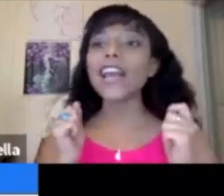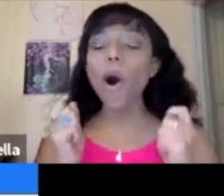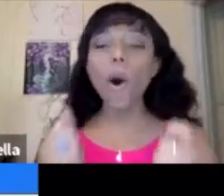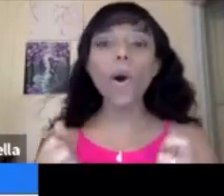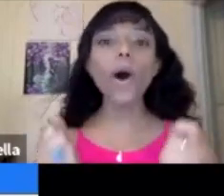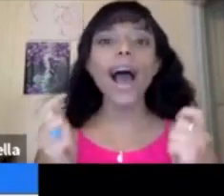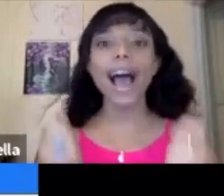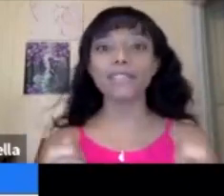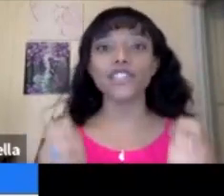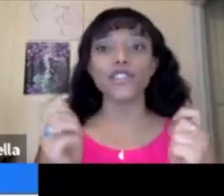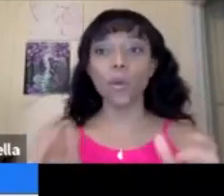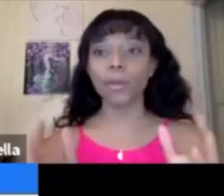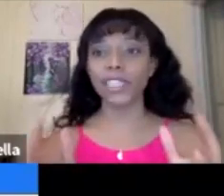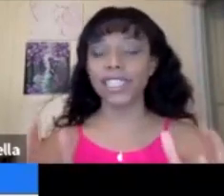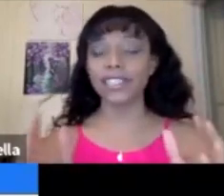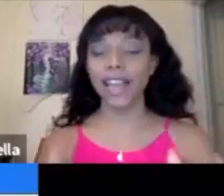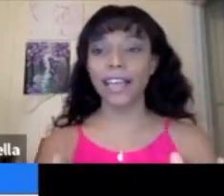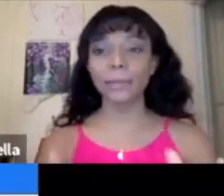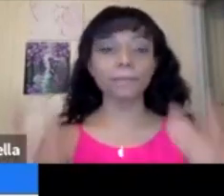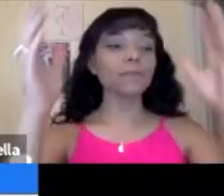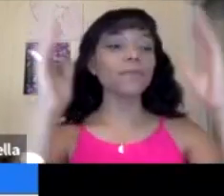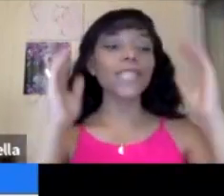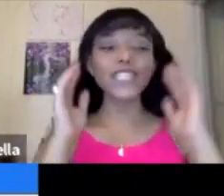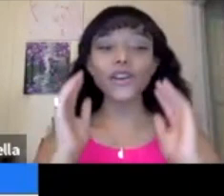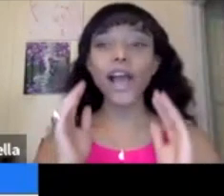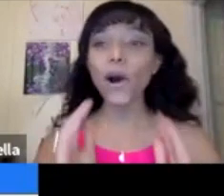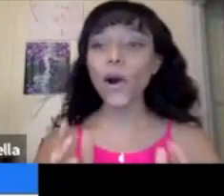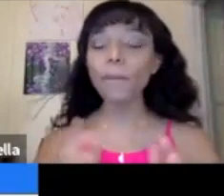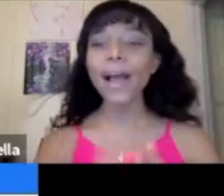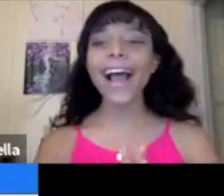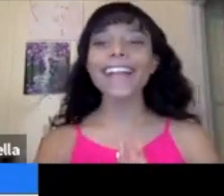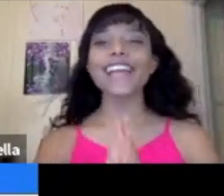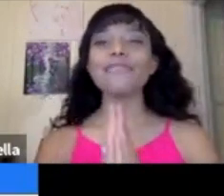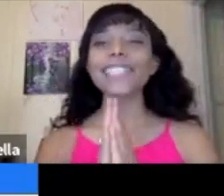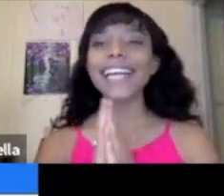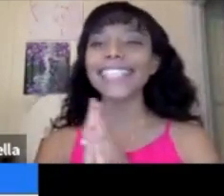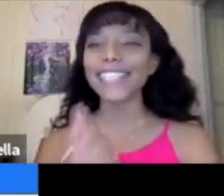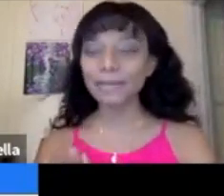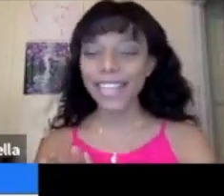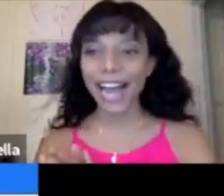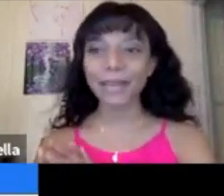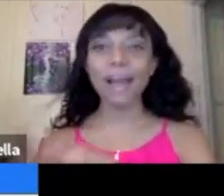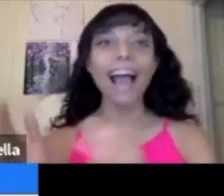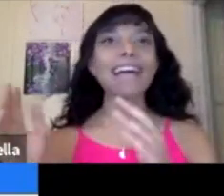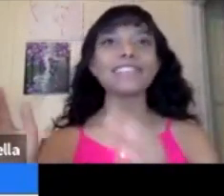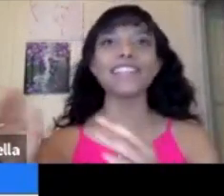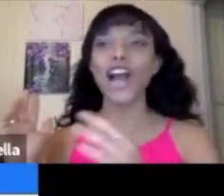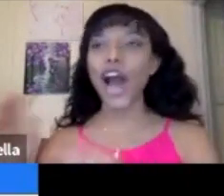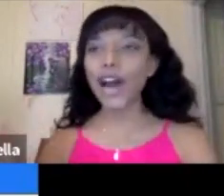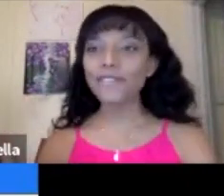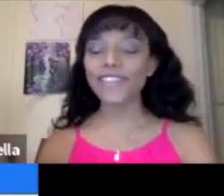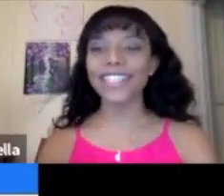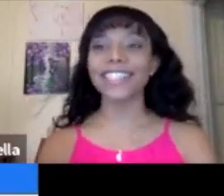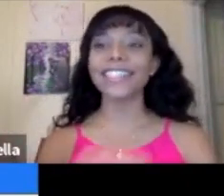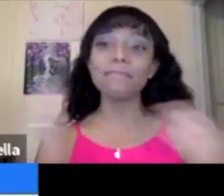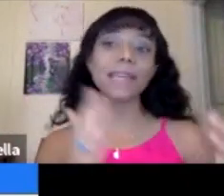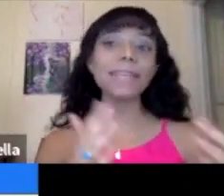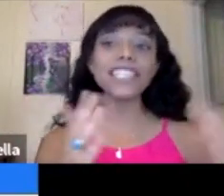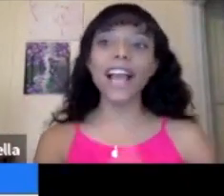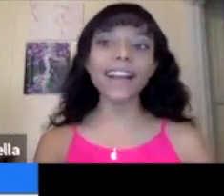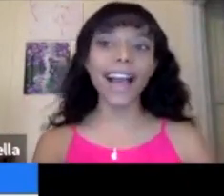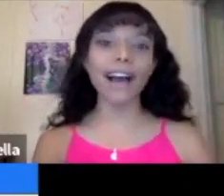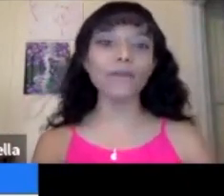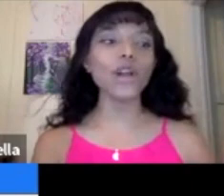and they all have so much to say. So I hope that you will take some time after the conference to